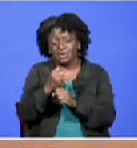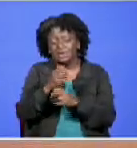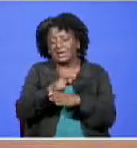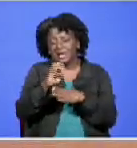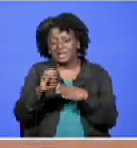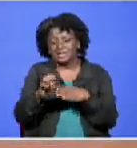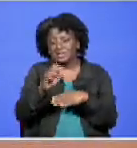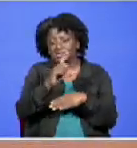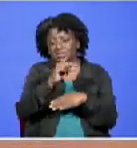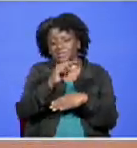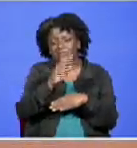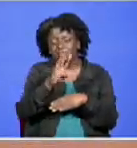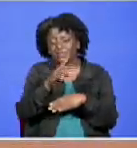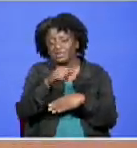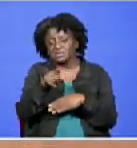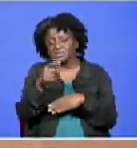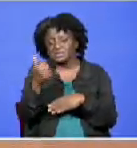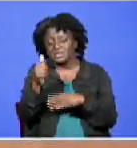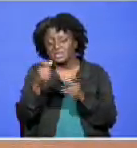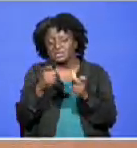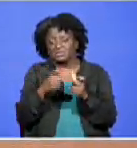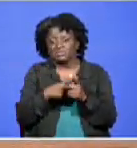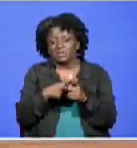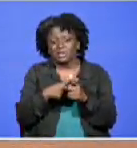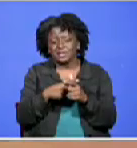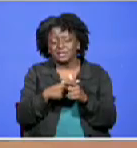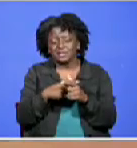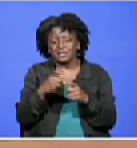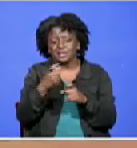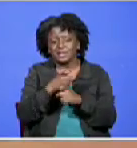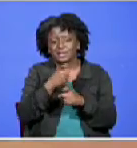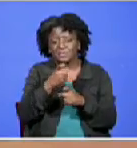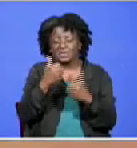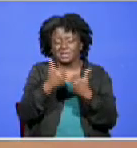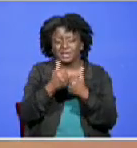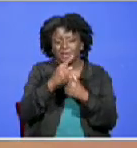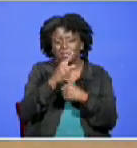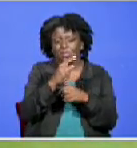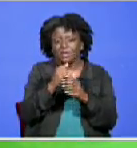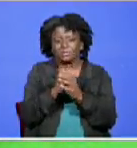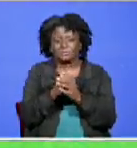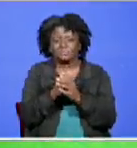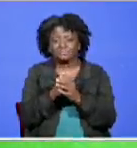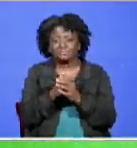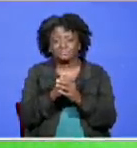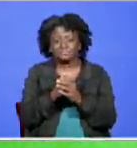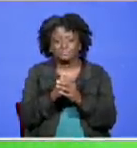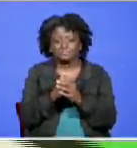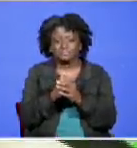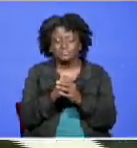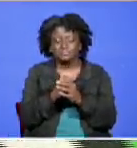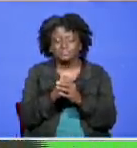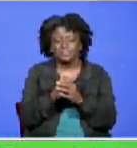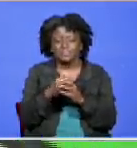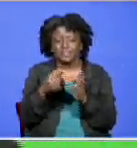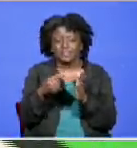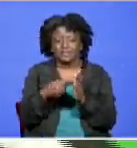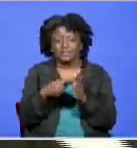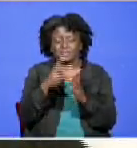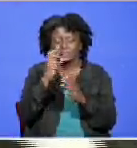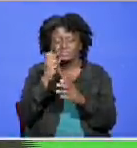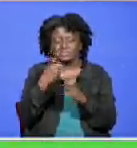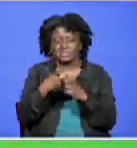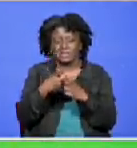run. Panthers taking game 1, 75-73. This game was very tough. We dig ourselves in a